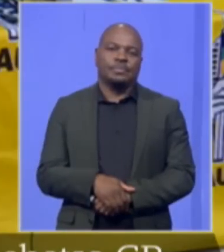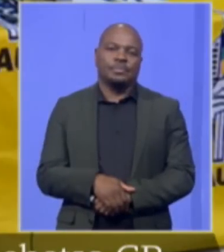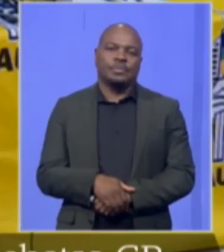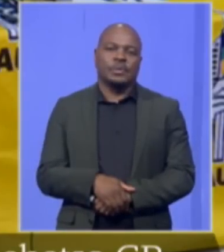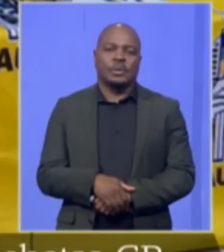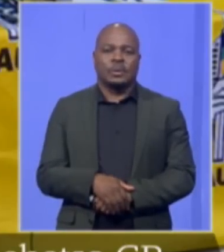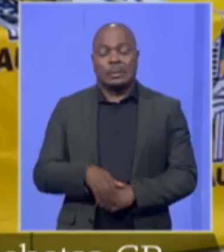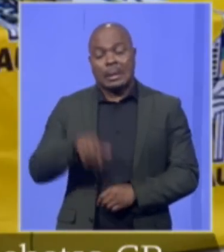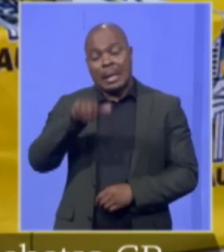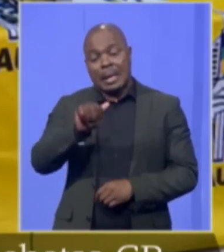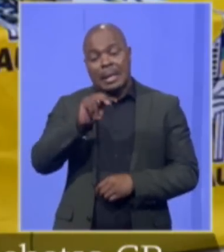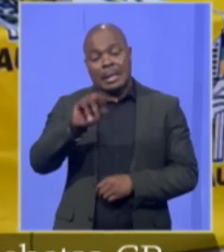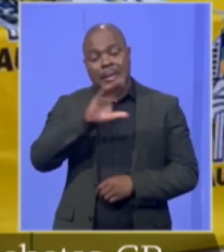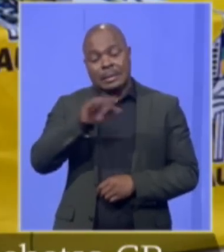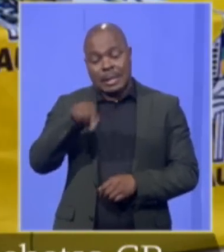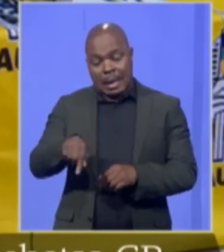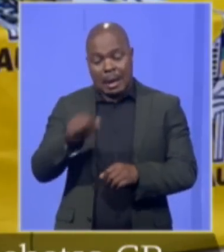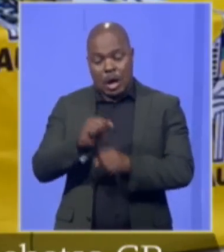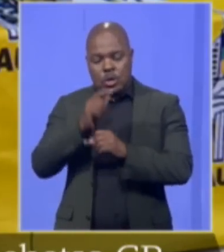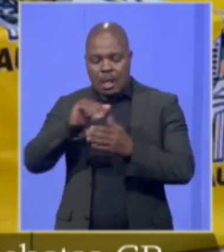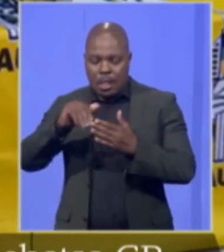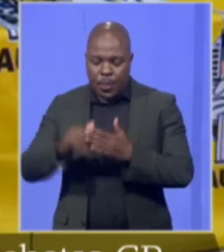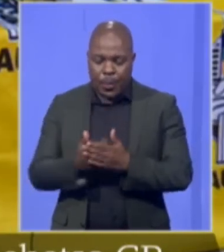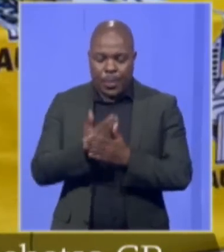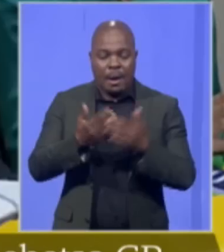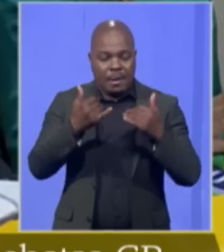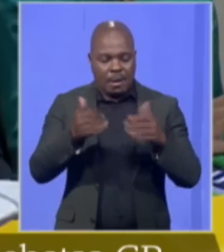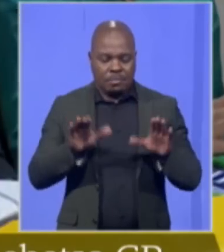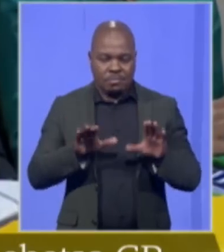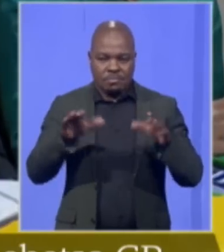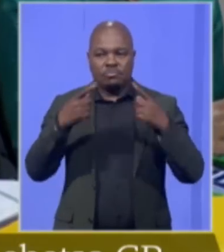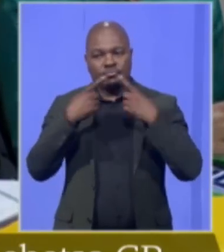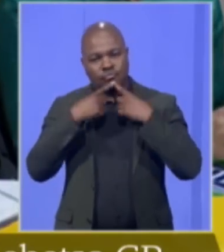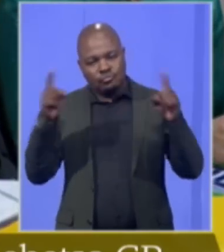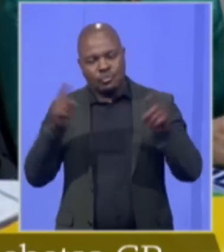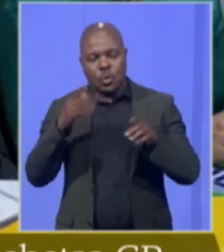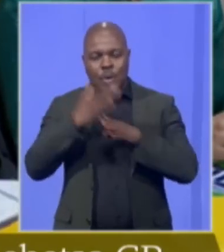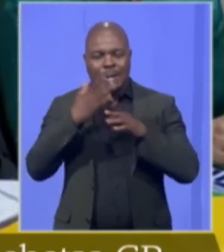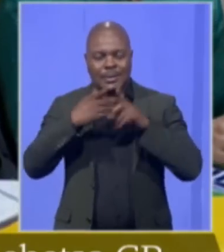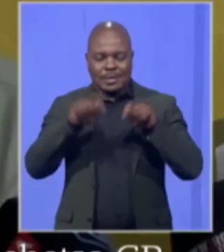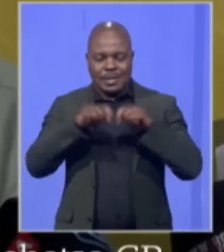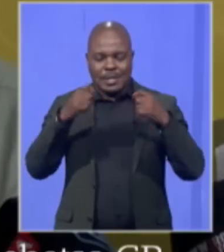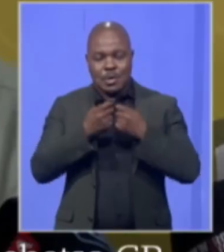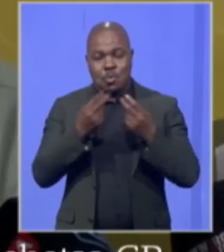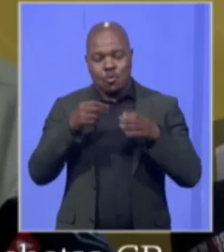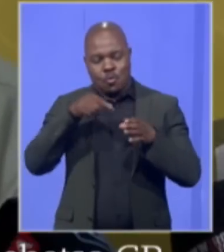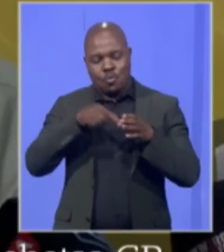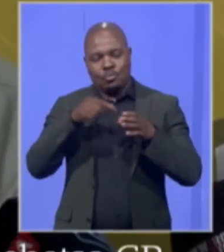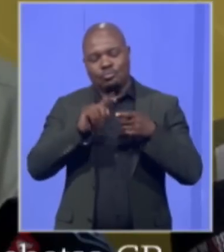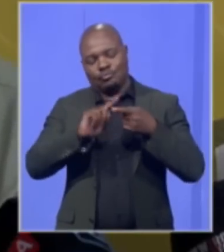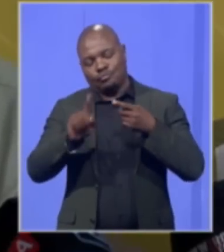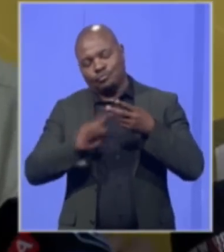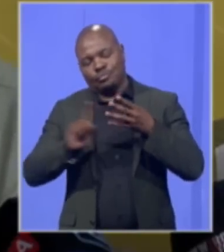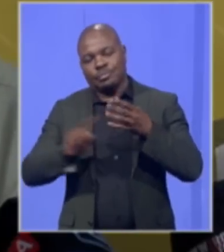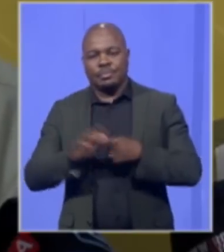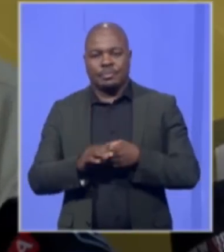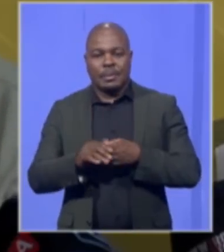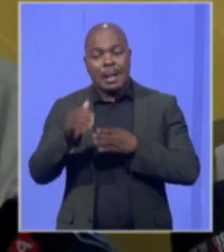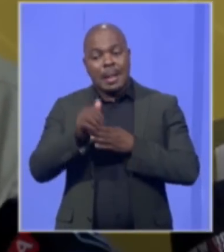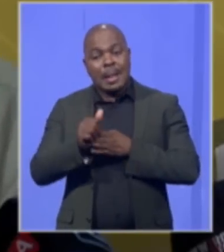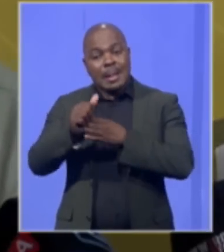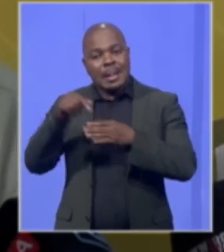ka mora tsosoloso ya ANC Gauteng moga o phatlaladitse sehlopha se setjha sa tshebetso. It is led